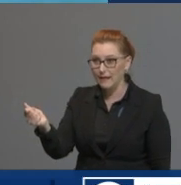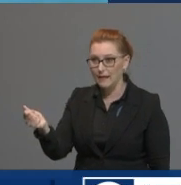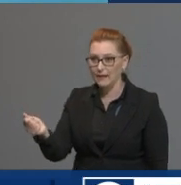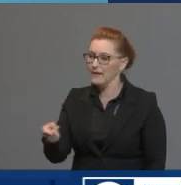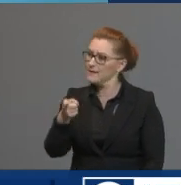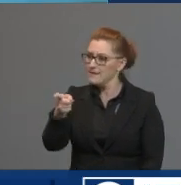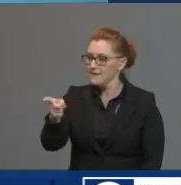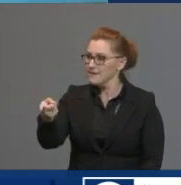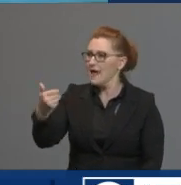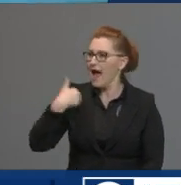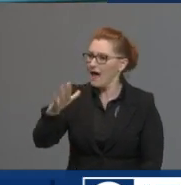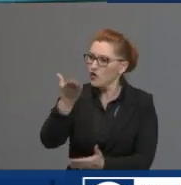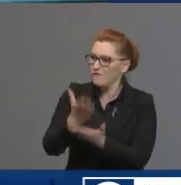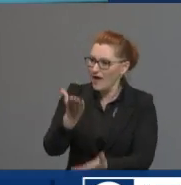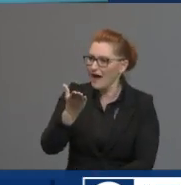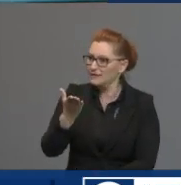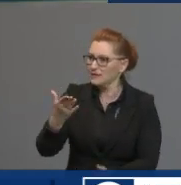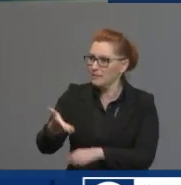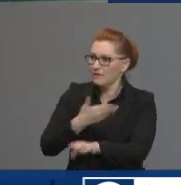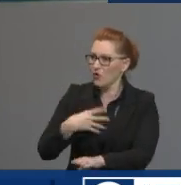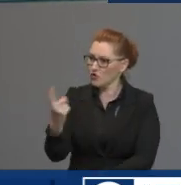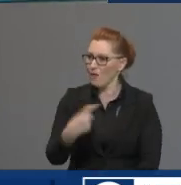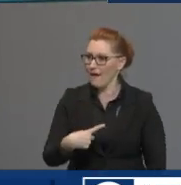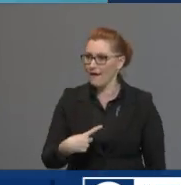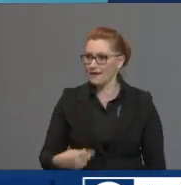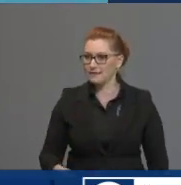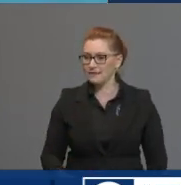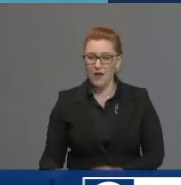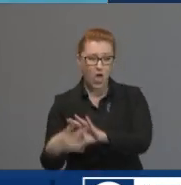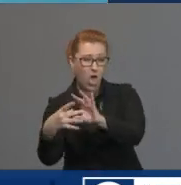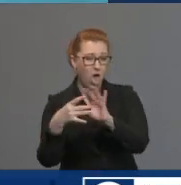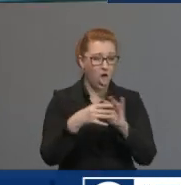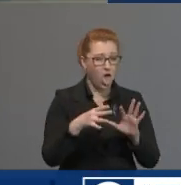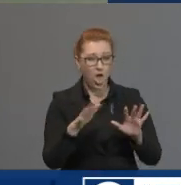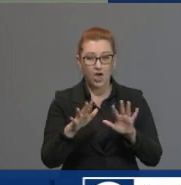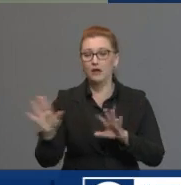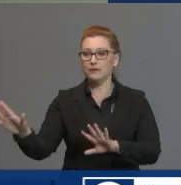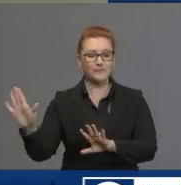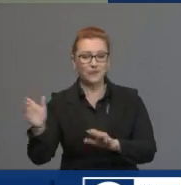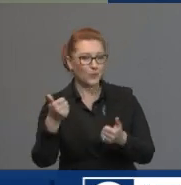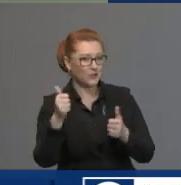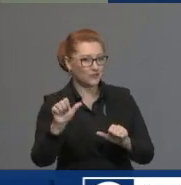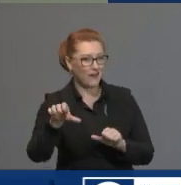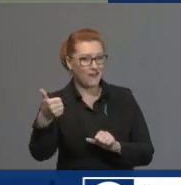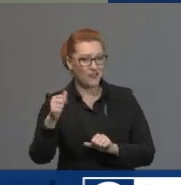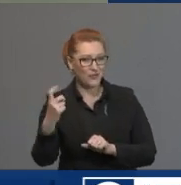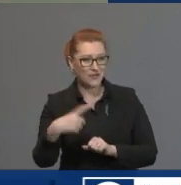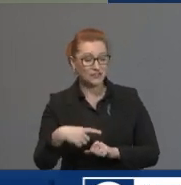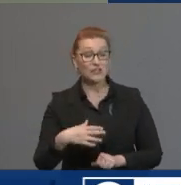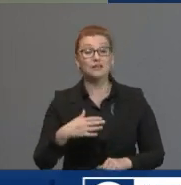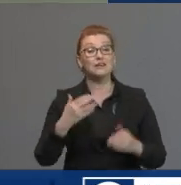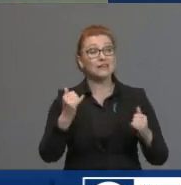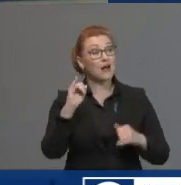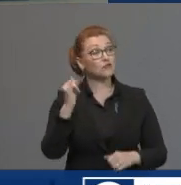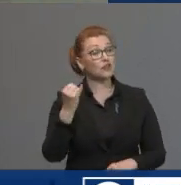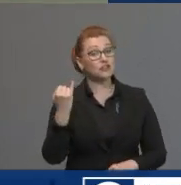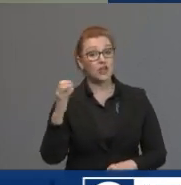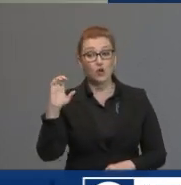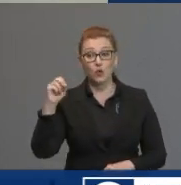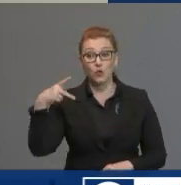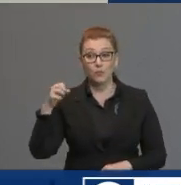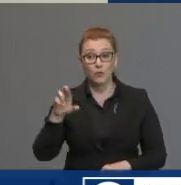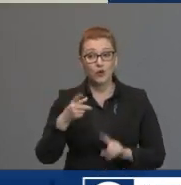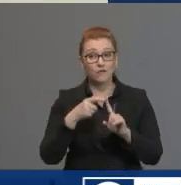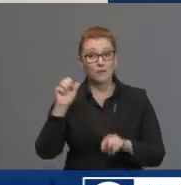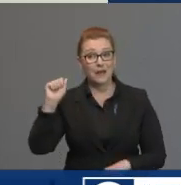You should have your facts straight. Other states are releasing the data, and the feds are going to release it too. No way. Get some other outlets in here, please. We're going to go to J.J. Cooper with